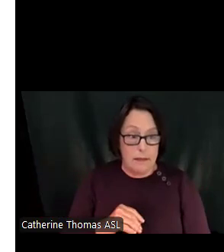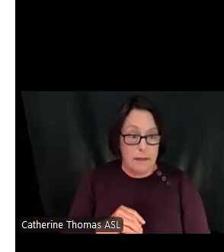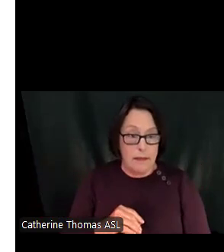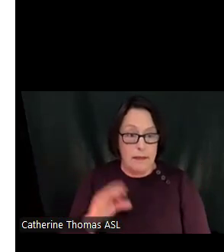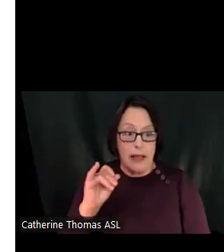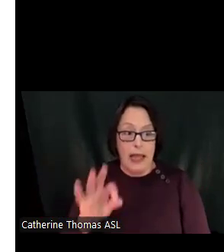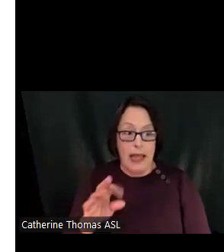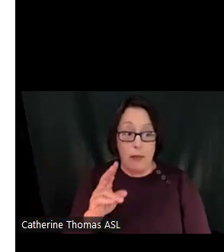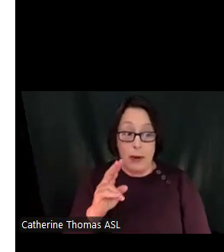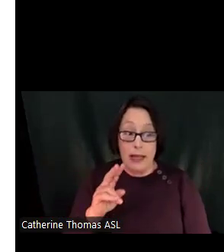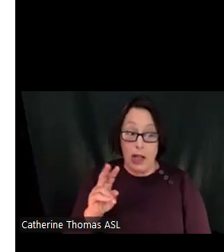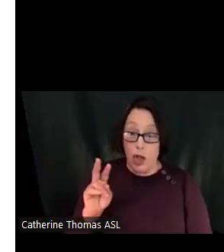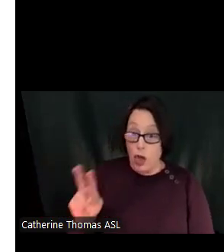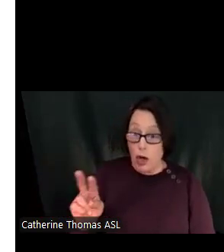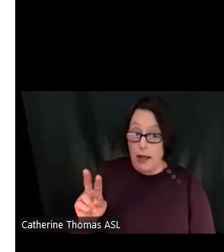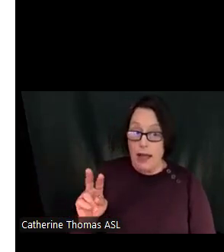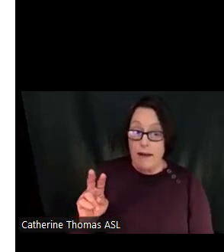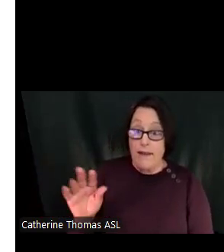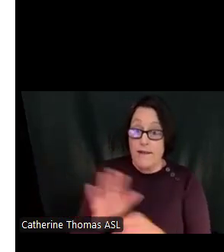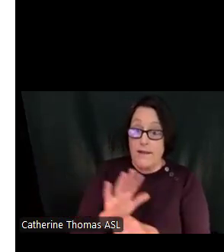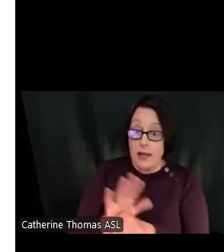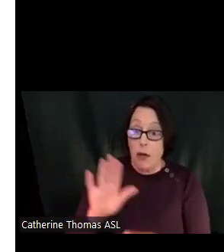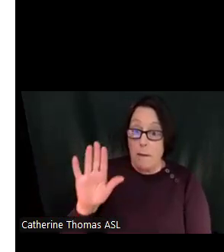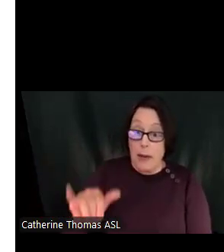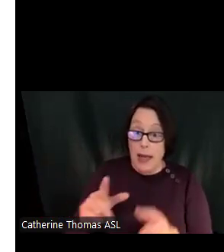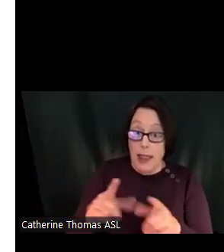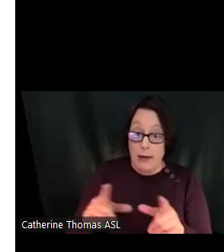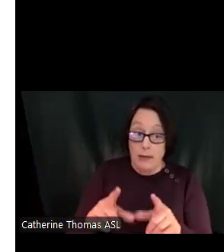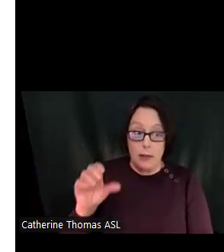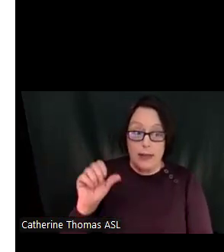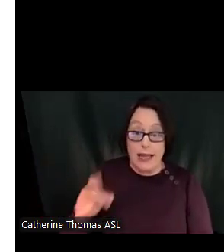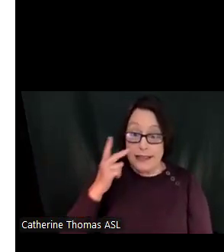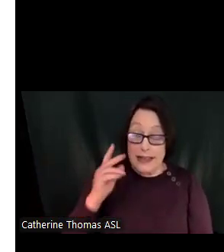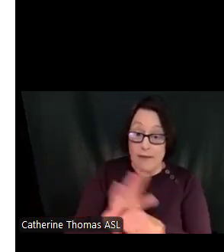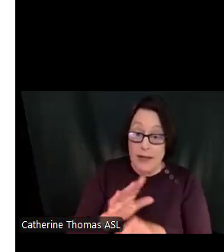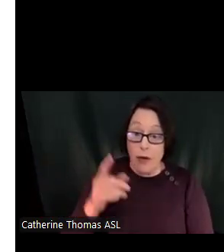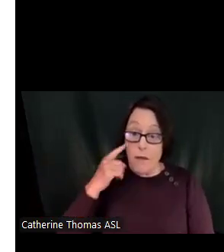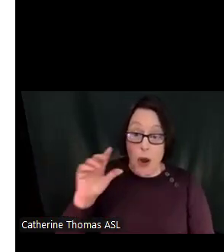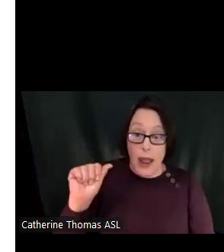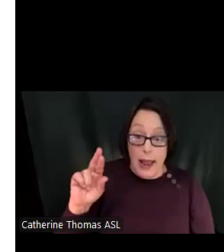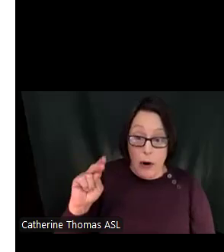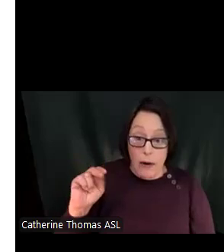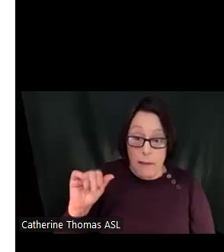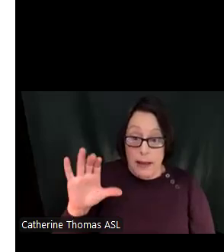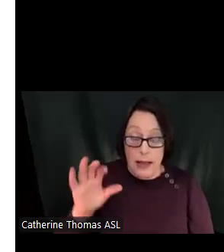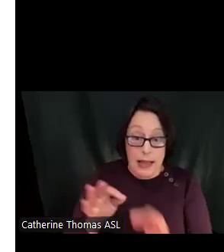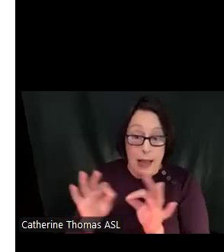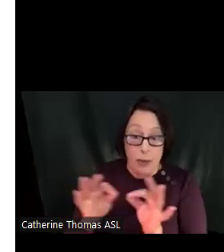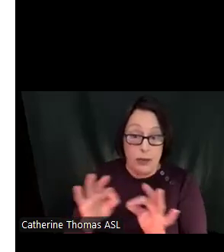over here to the fill rate by language, we can see the fill rate for Arabic for this time period